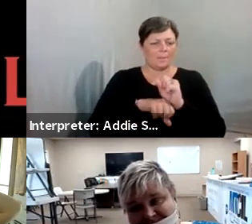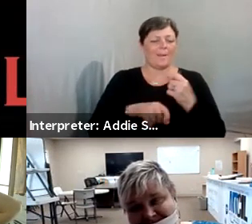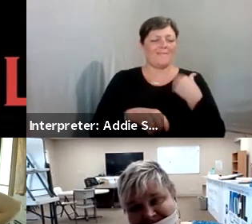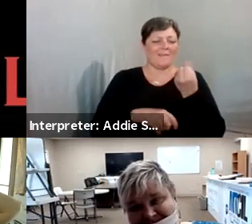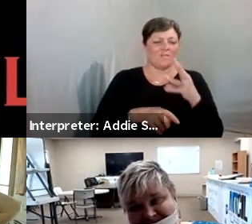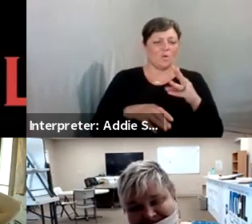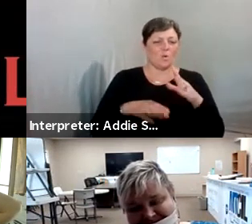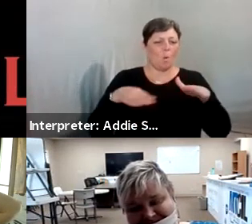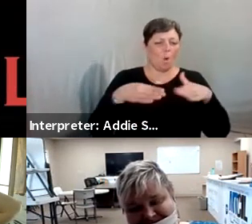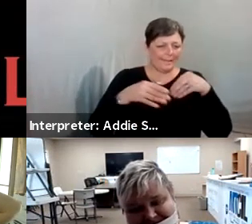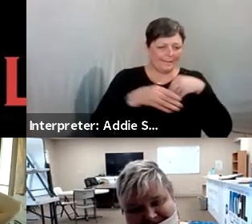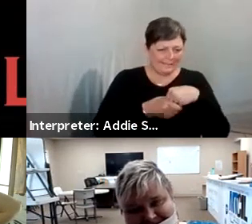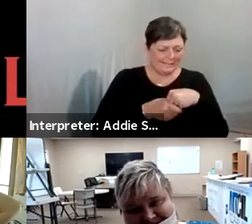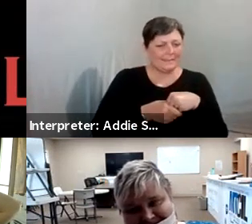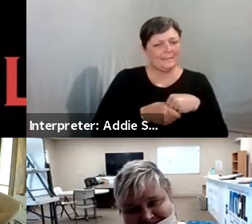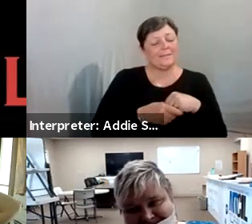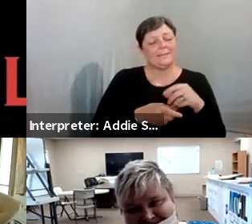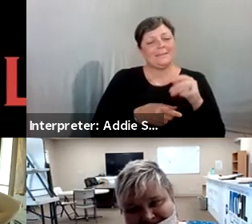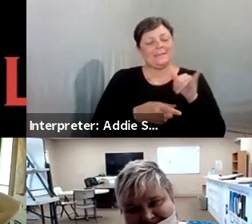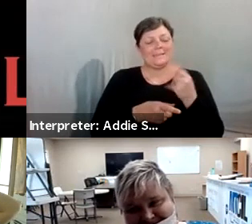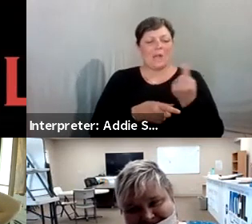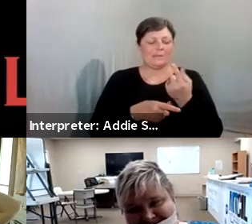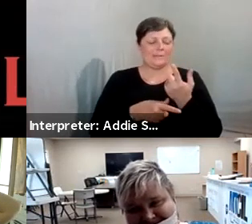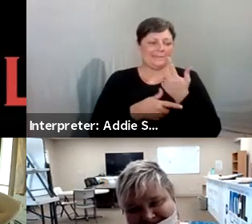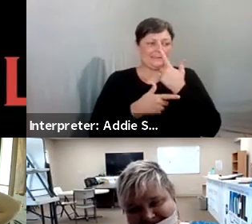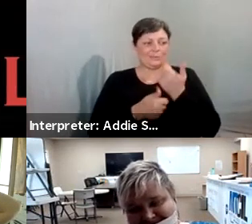interesting, to put it politely.